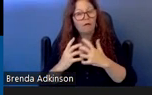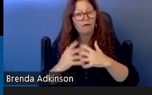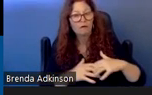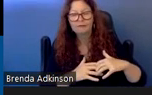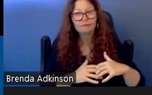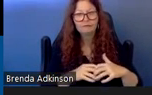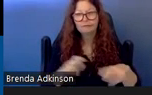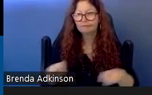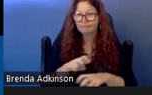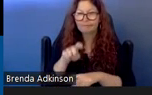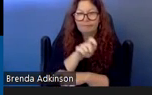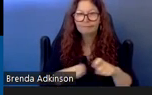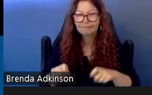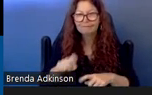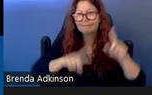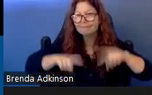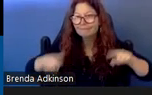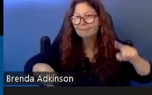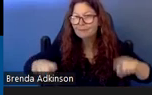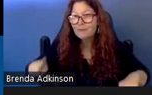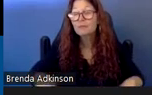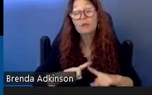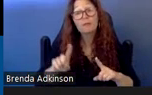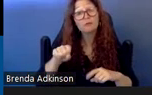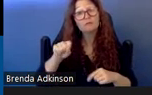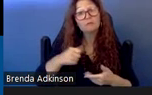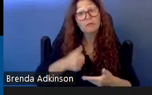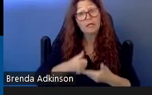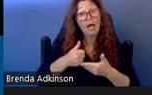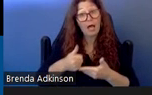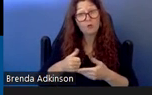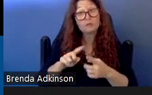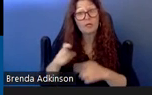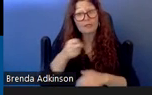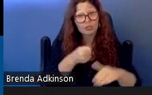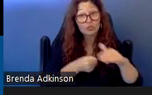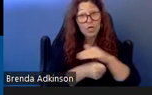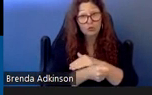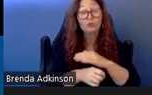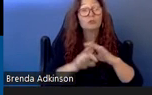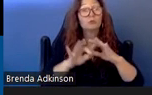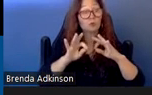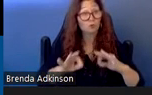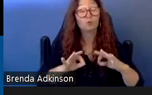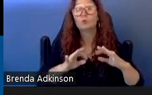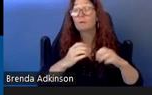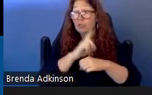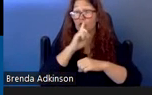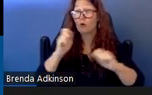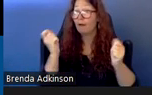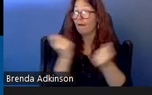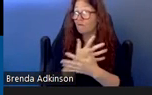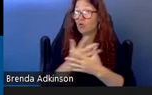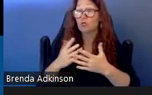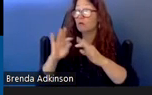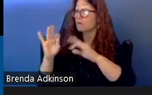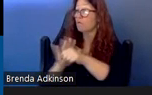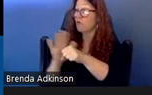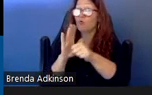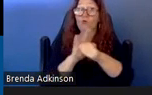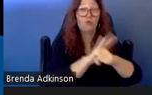helpful to allow the congregate sheltering to stabilize and peak so we can